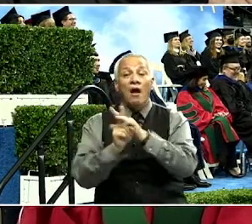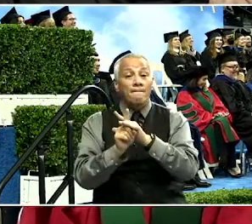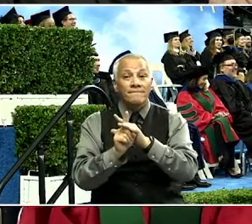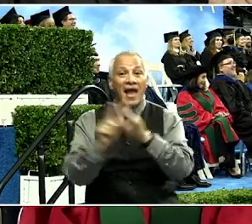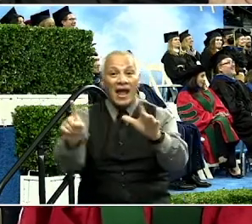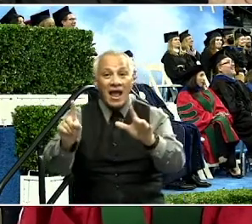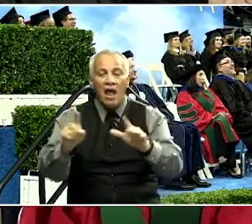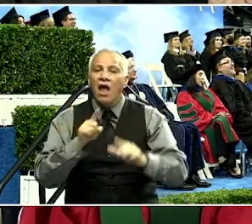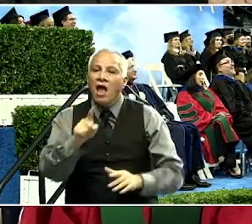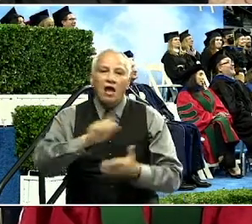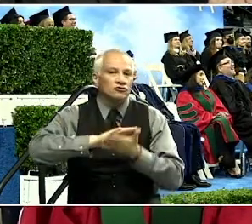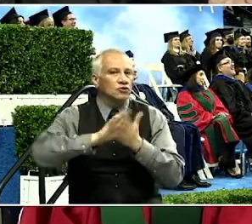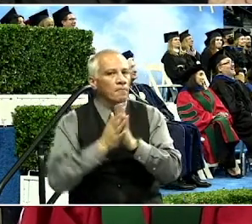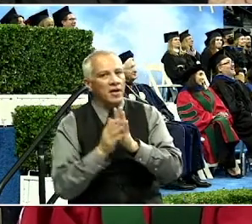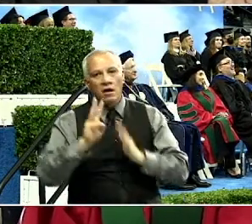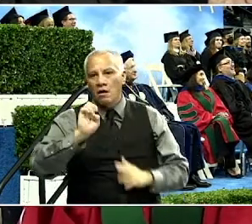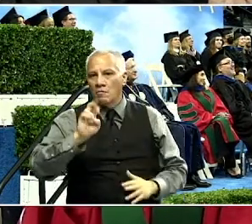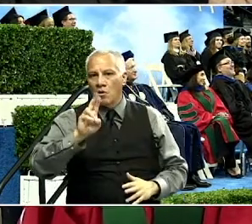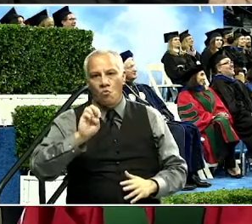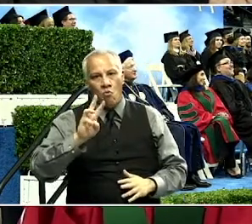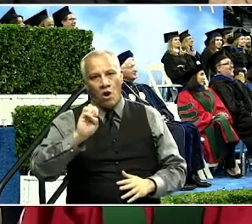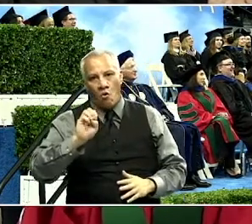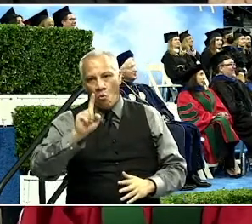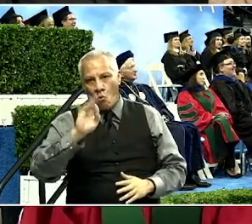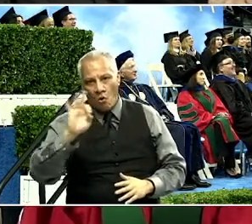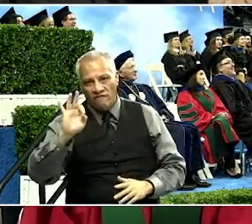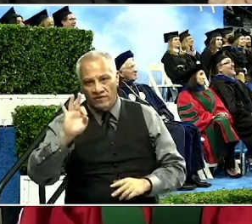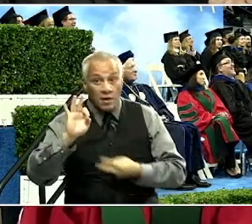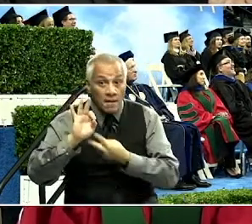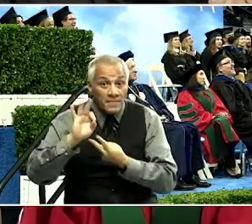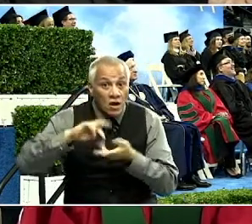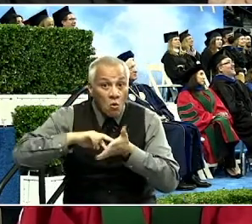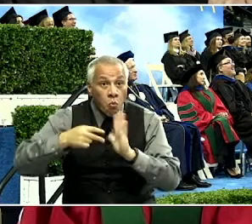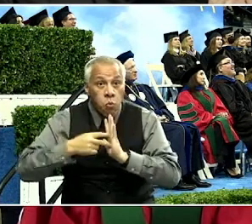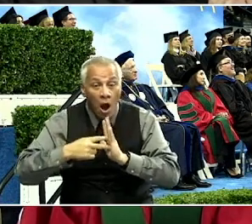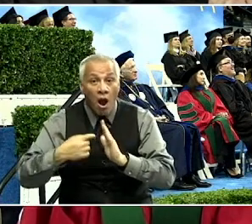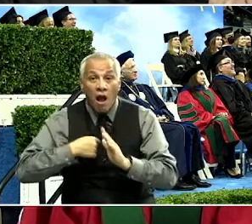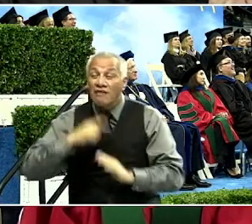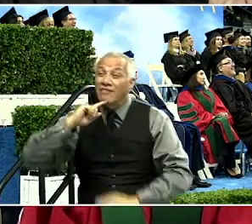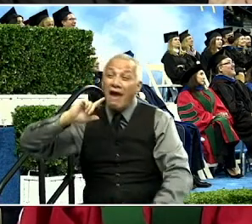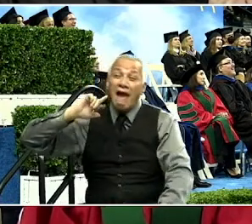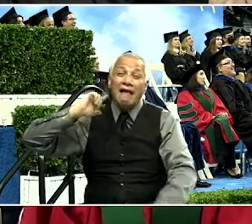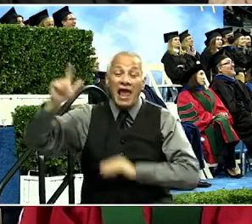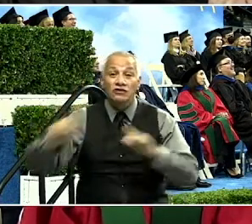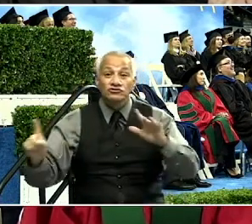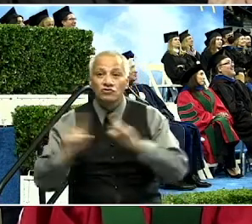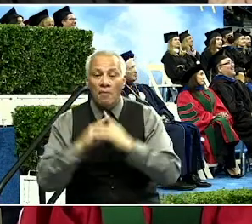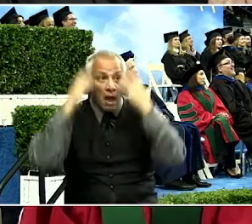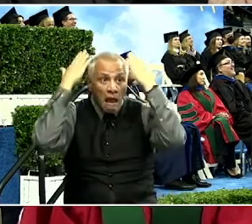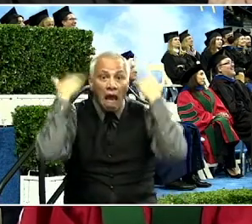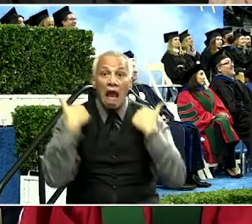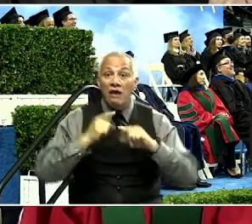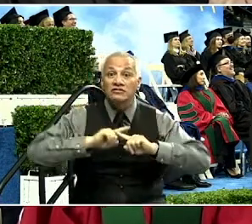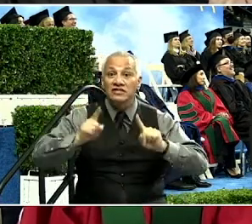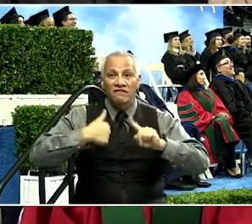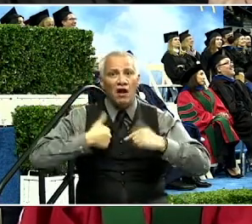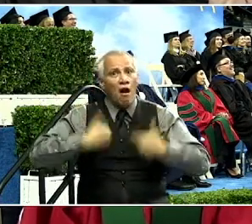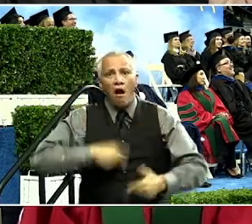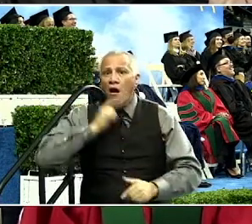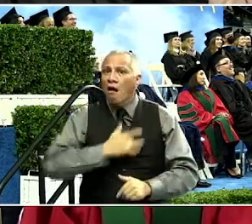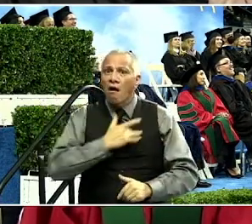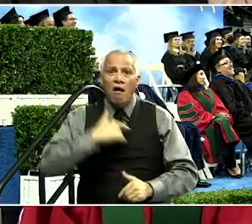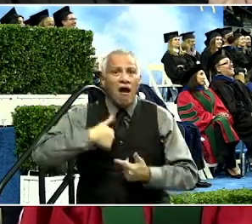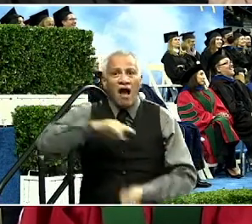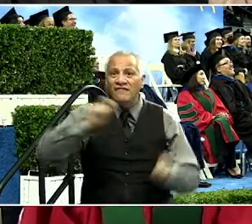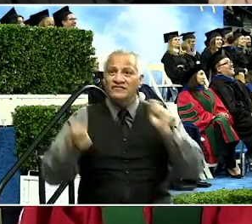And do not by any means werewolf them. That's when you show up one random night with longer hair, swearing that you've changed, and then